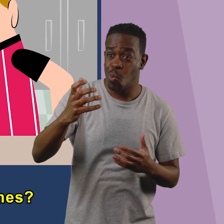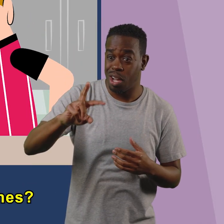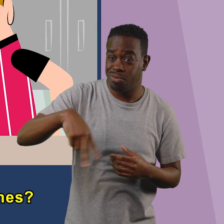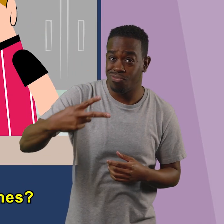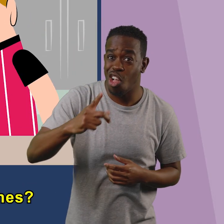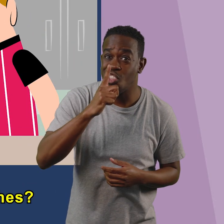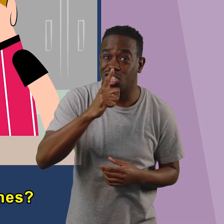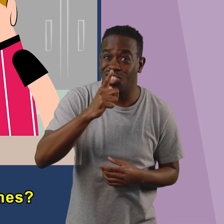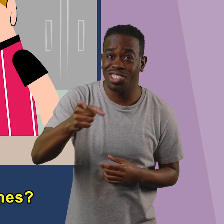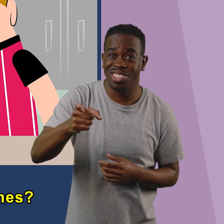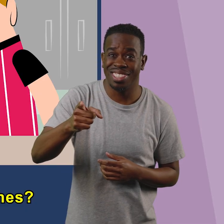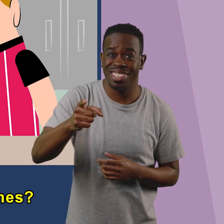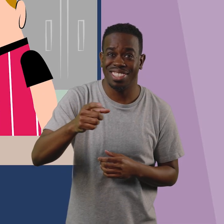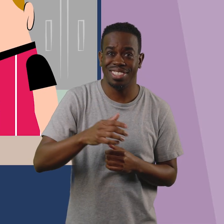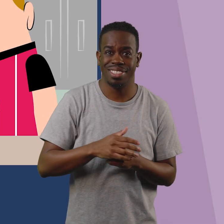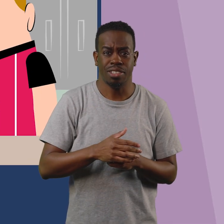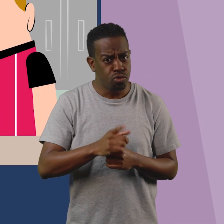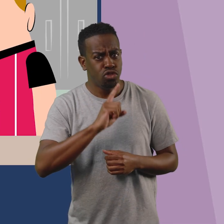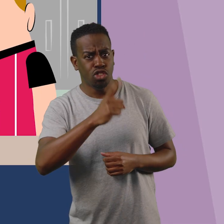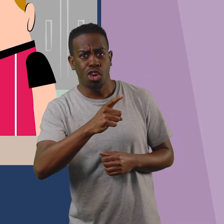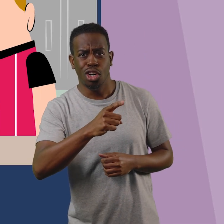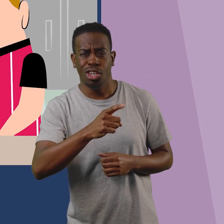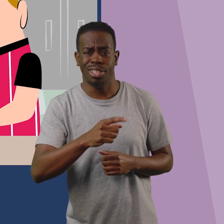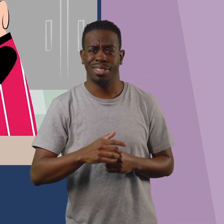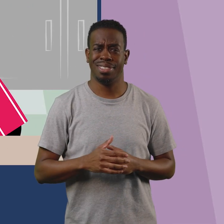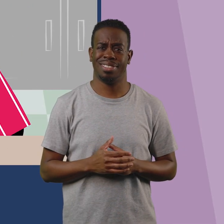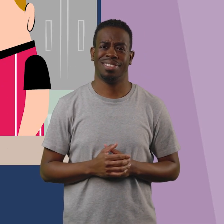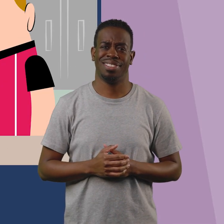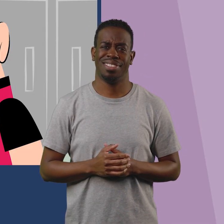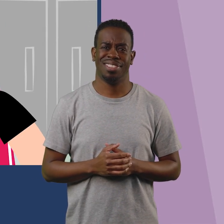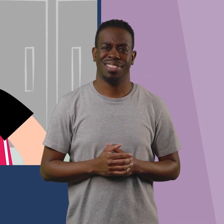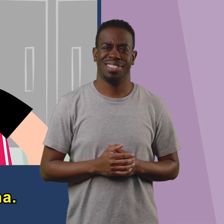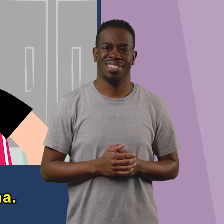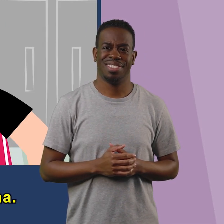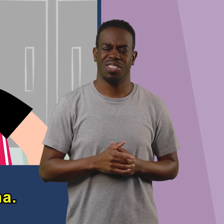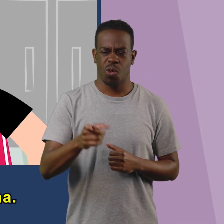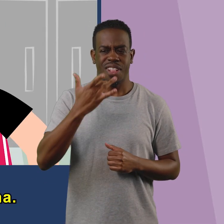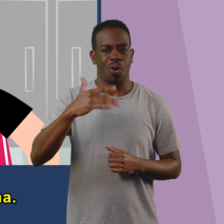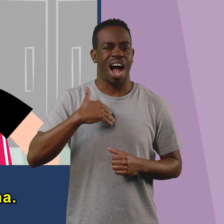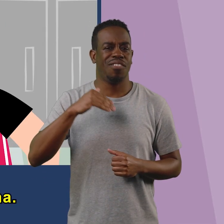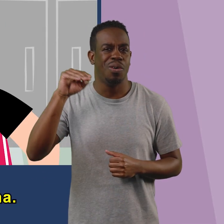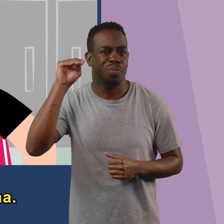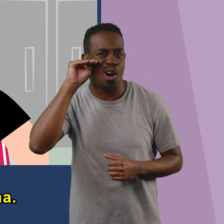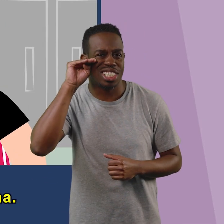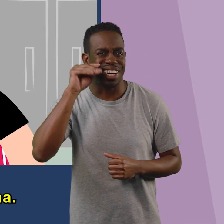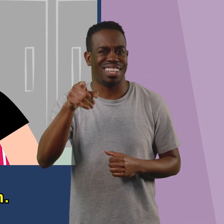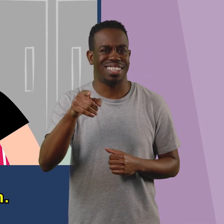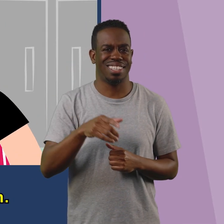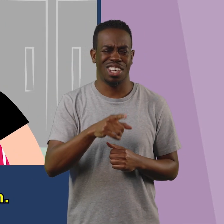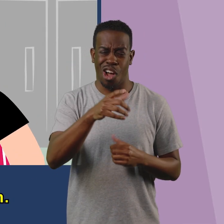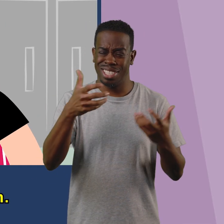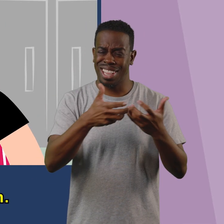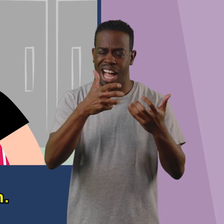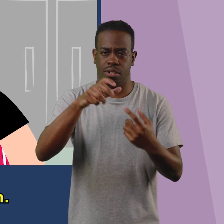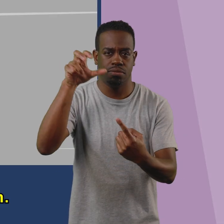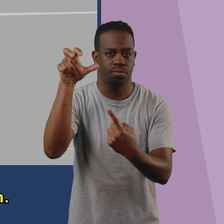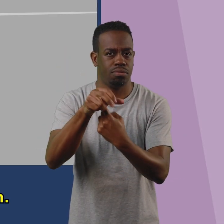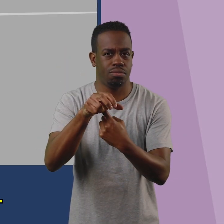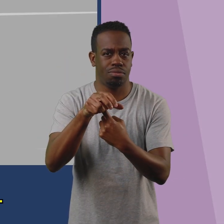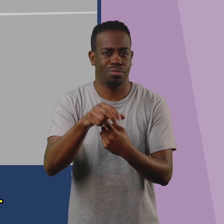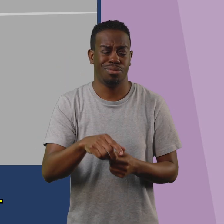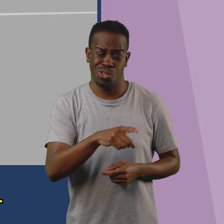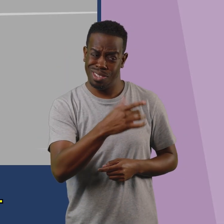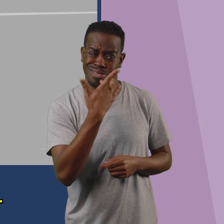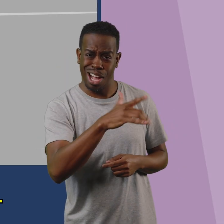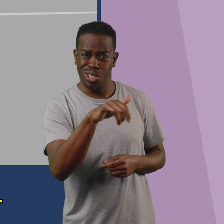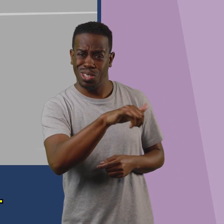bud. Want to trade lunches? That is acceptable. You're lucky to have Marsha. Her salads are a home run.